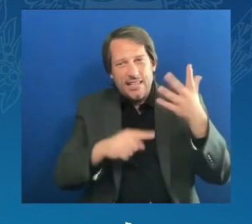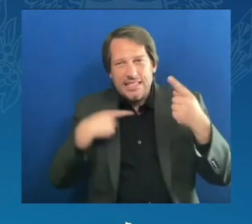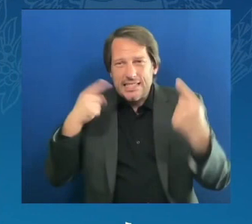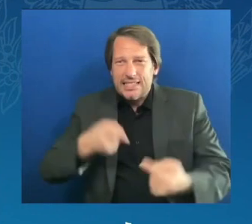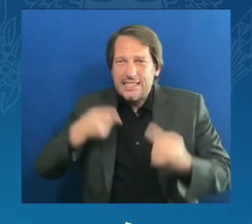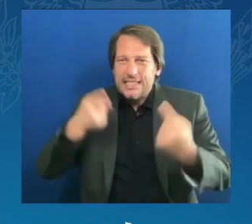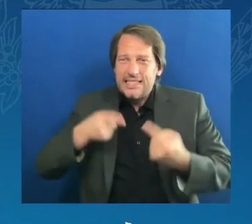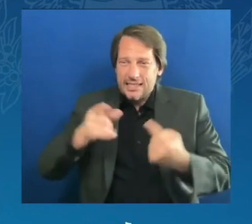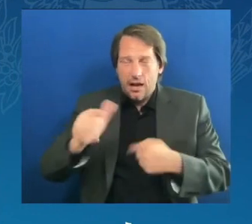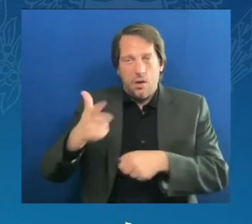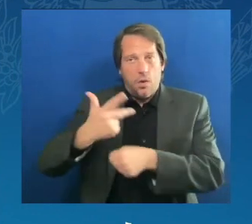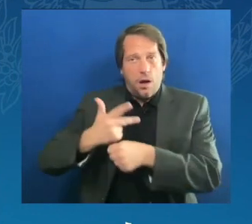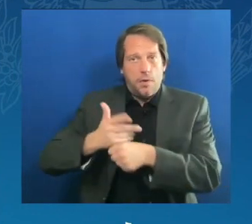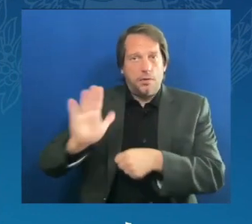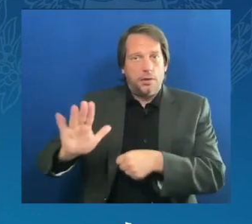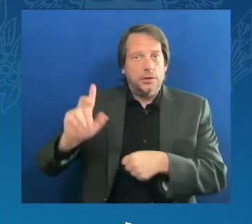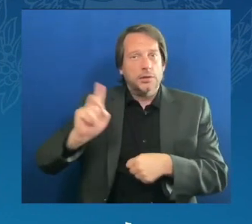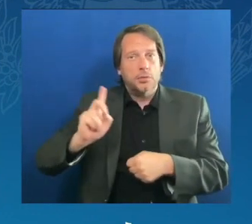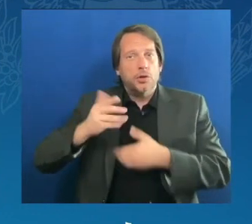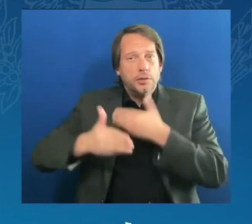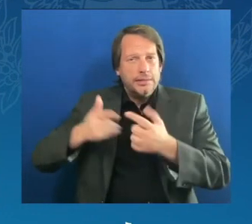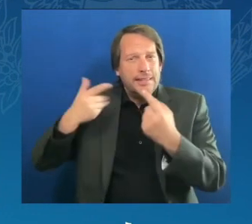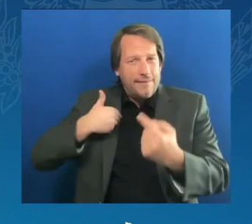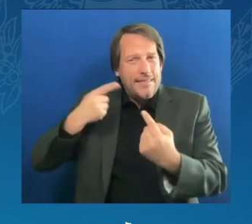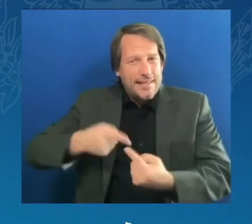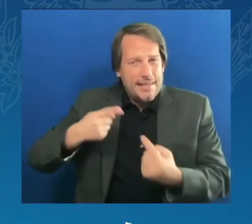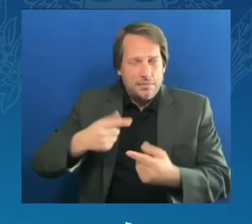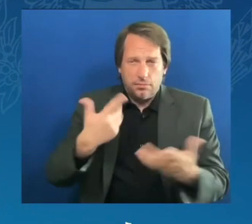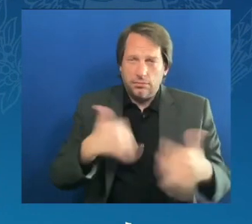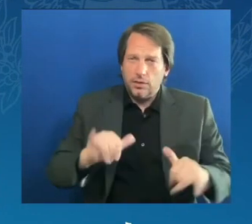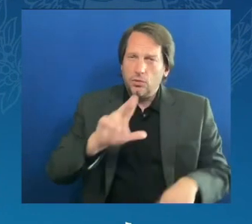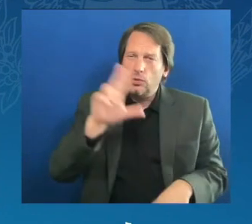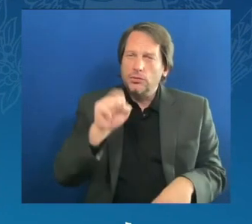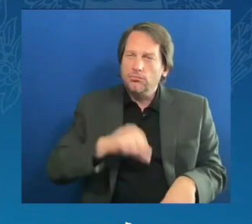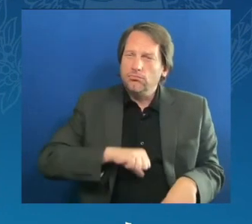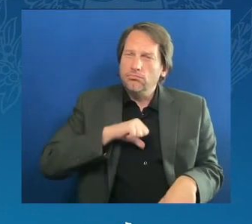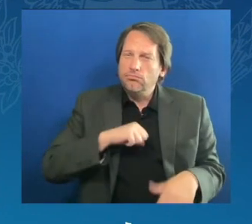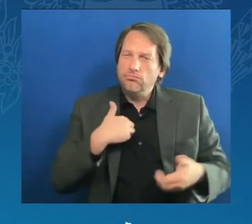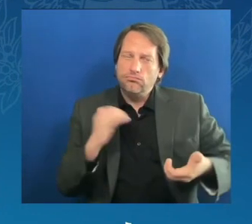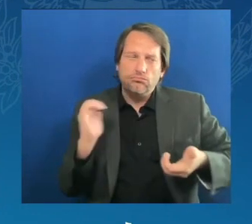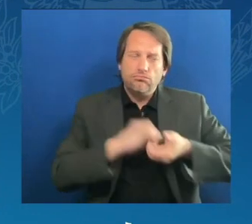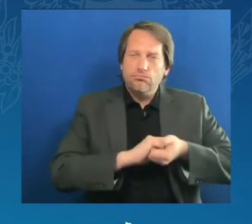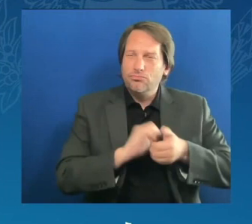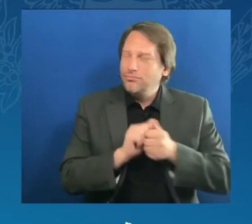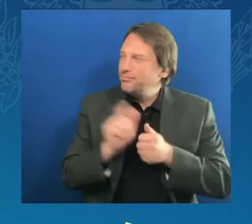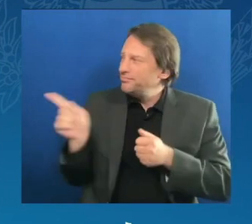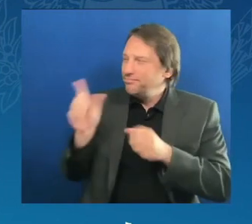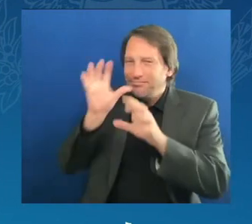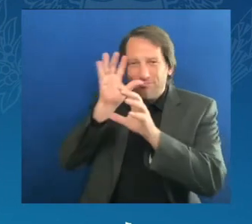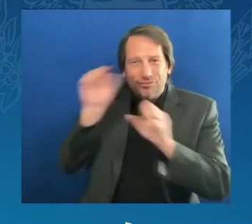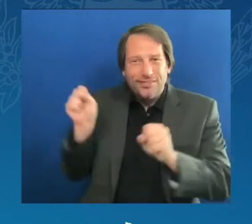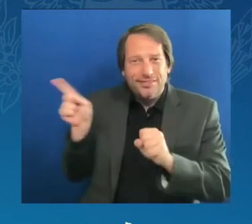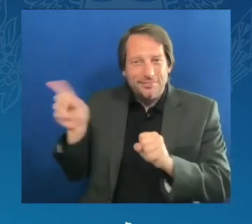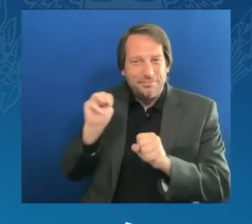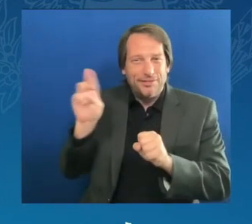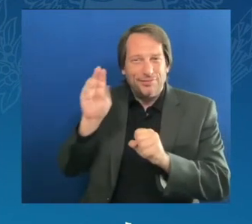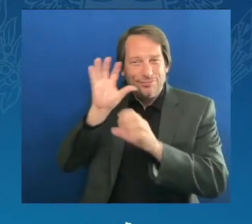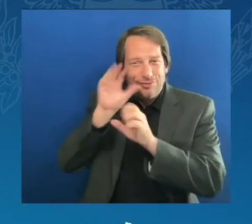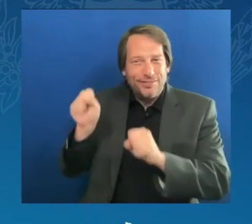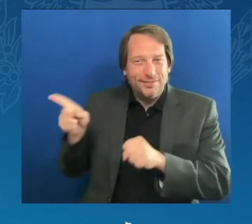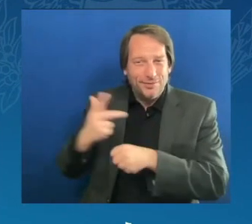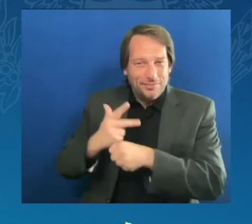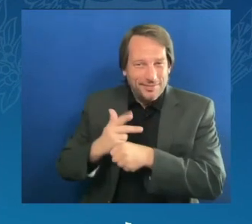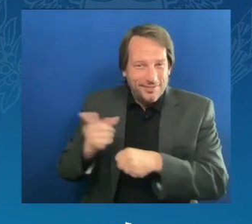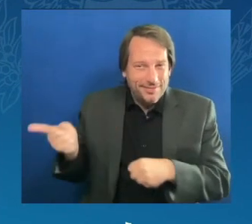fair election and throughout your transition. And the will of the people of Guatemala, by our observation,